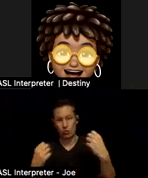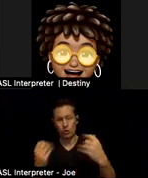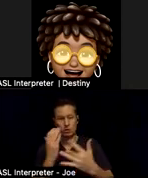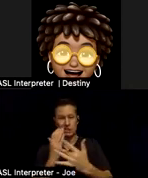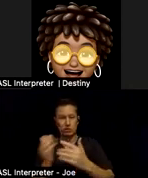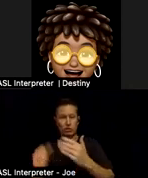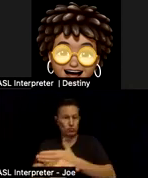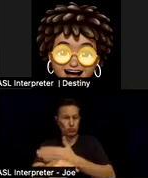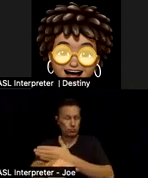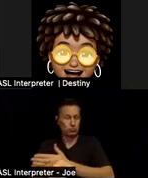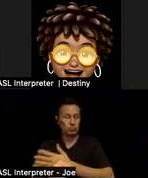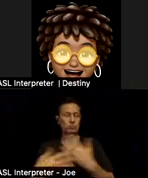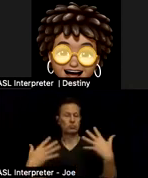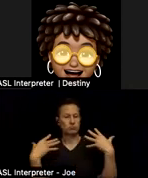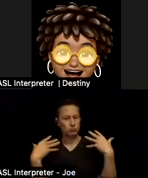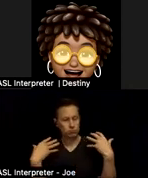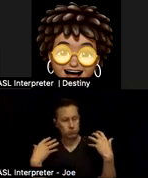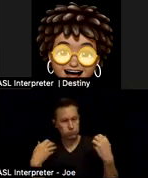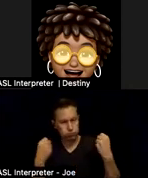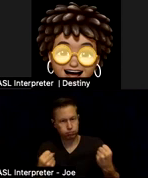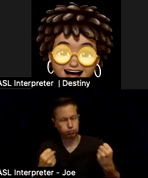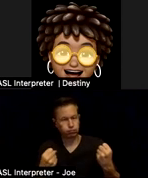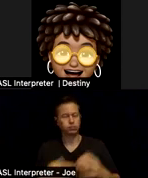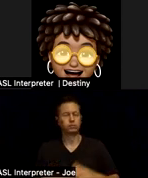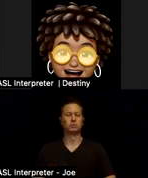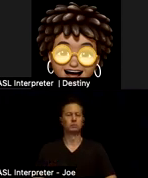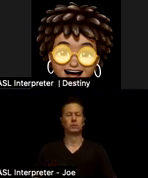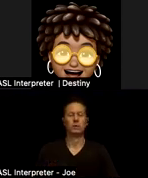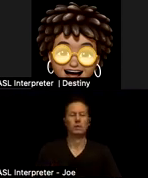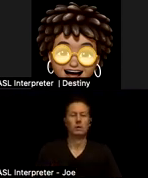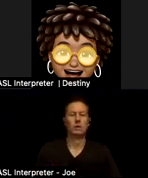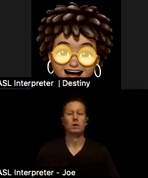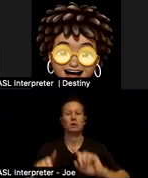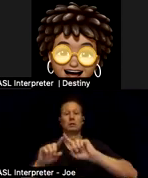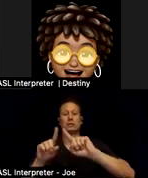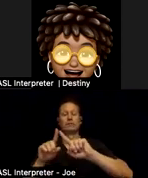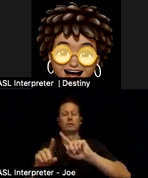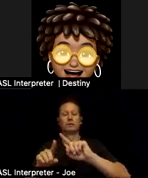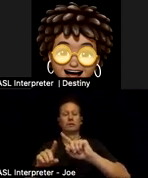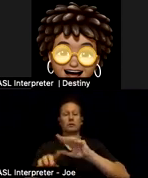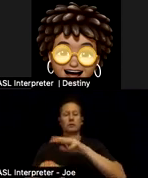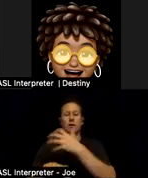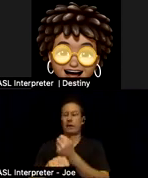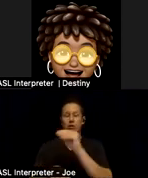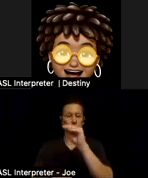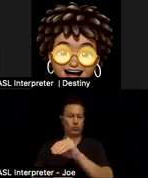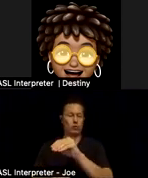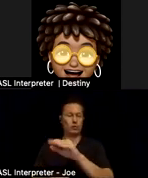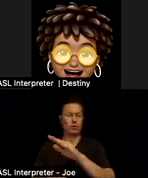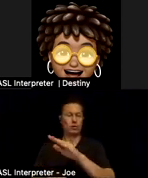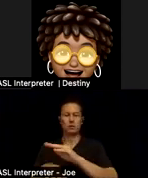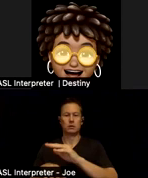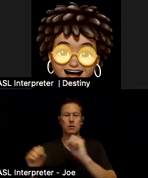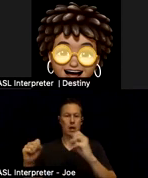better. So what's the difference between a fastener that you would put on a microwave